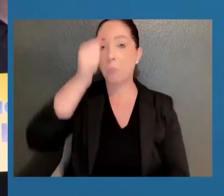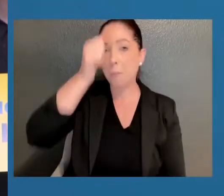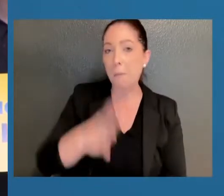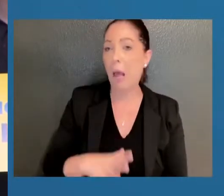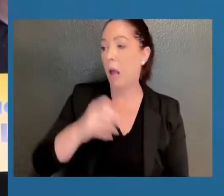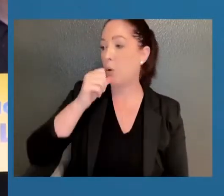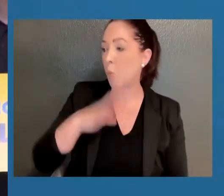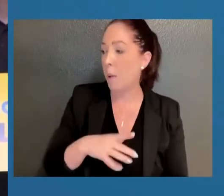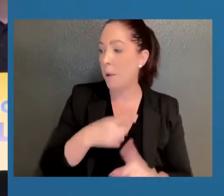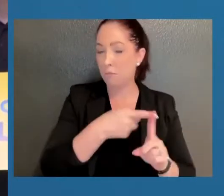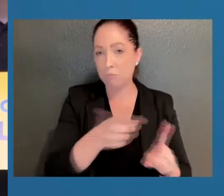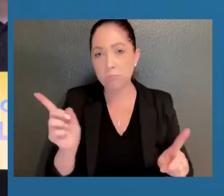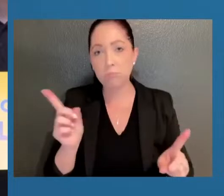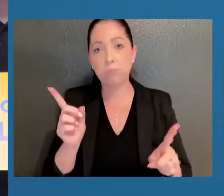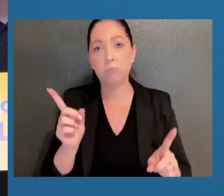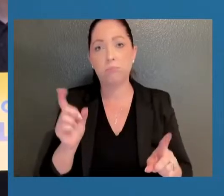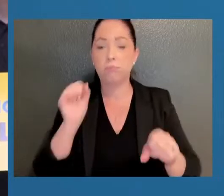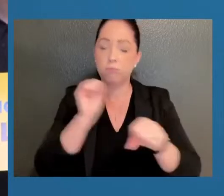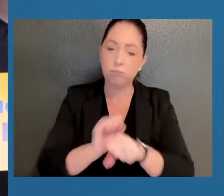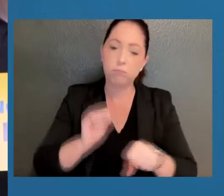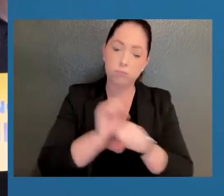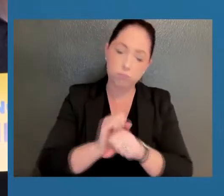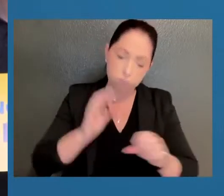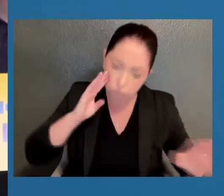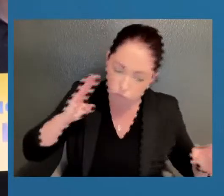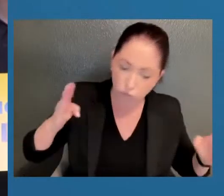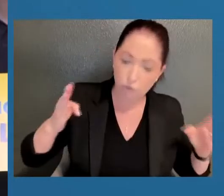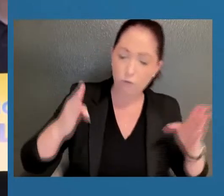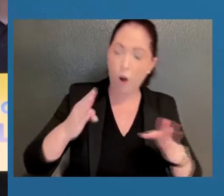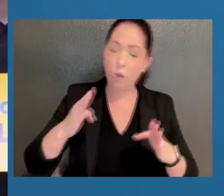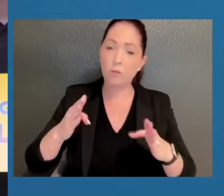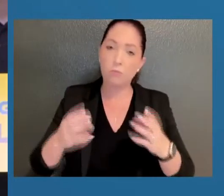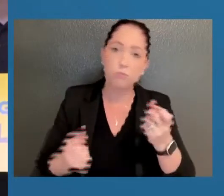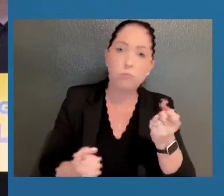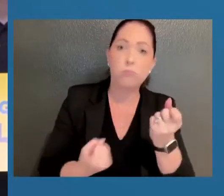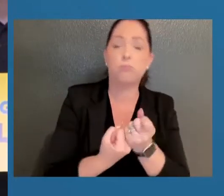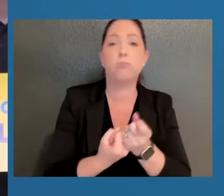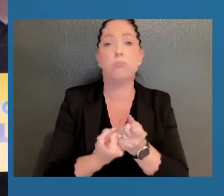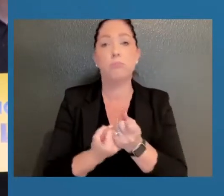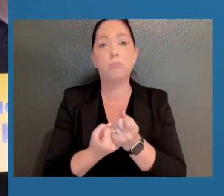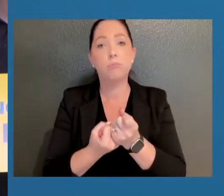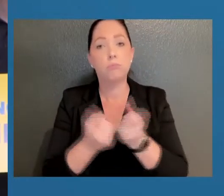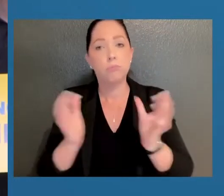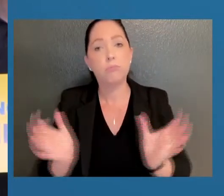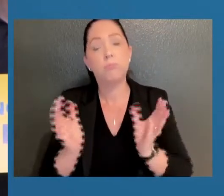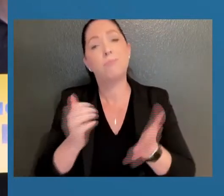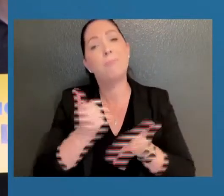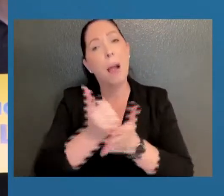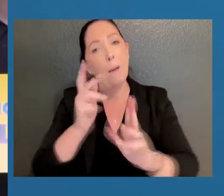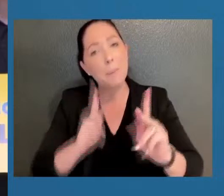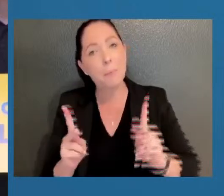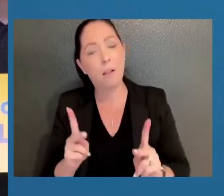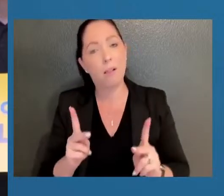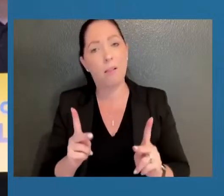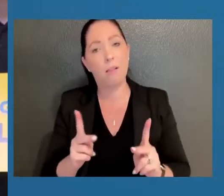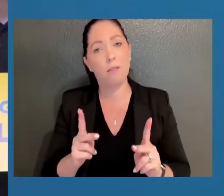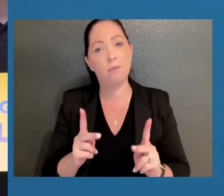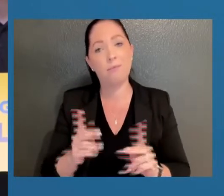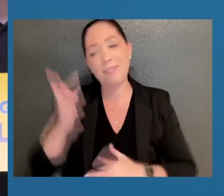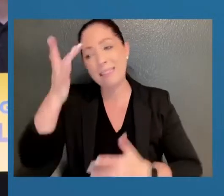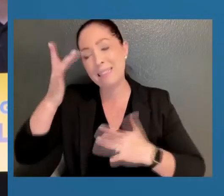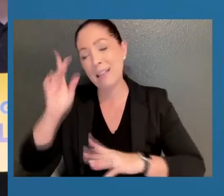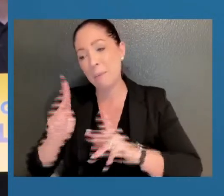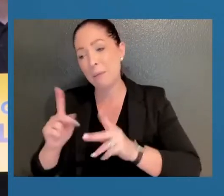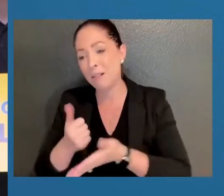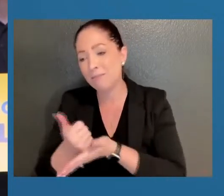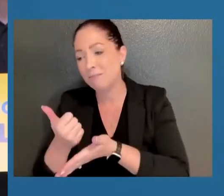lives, many to help people get injured, back to their health, take care of the sick people. And our healthcare